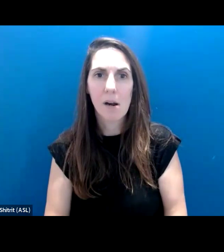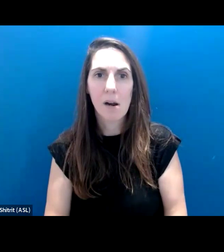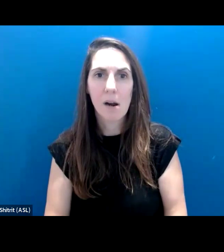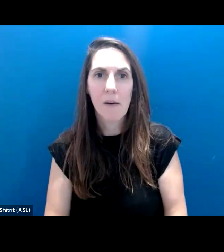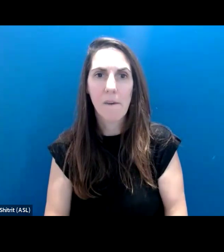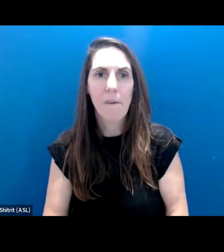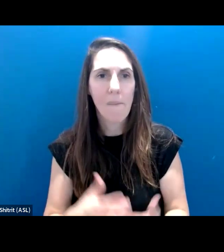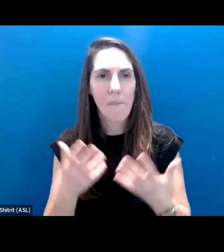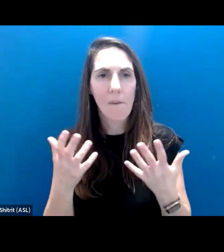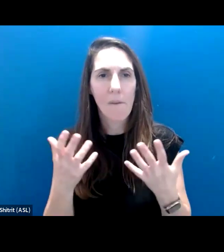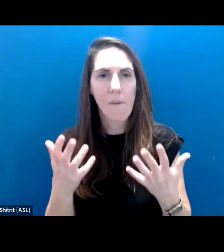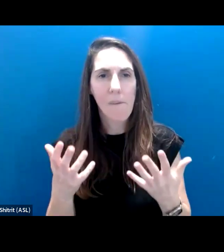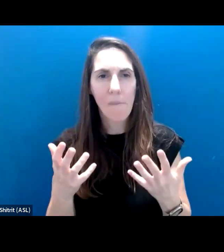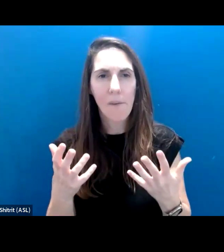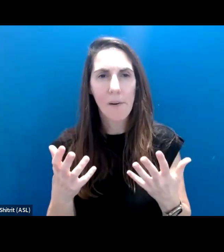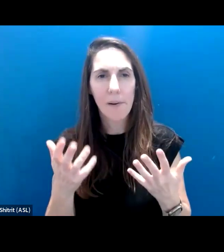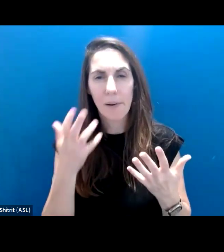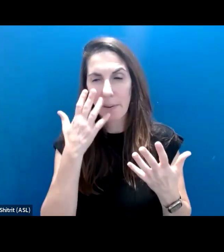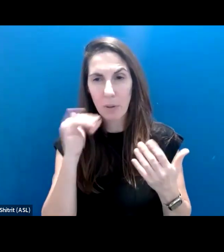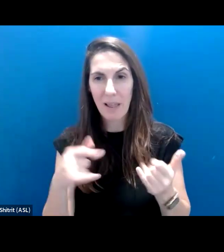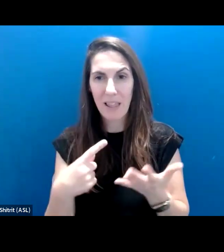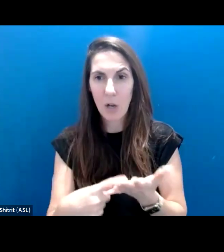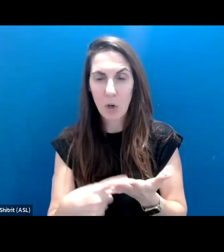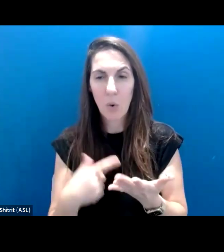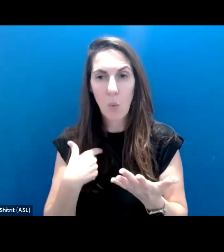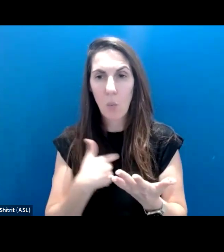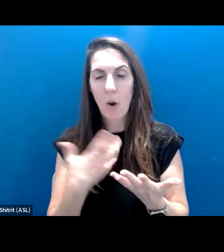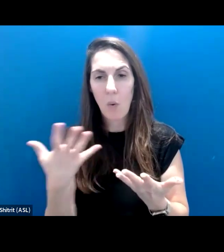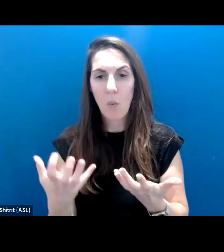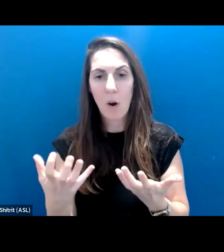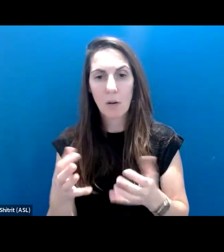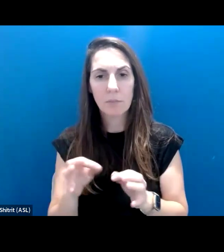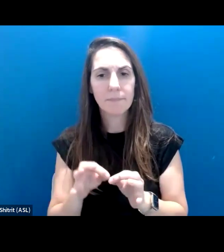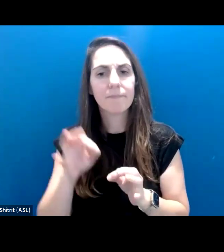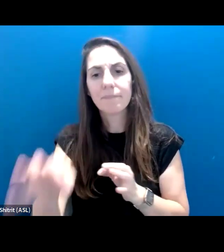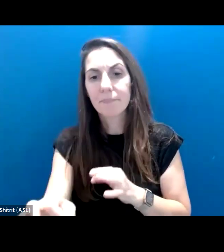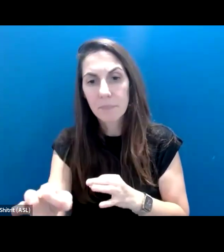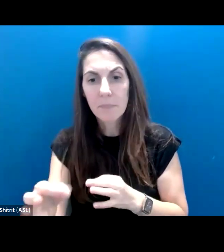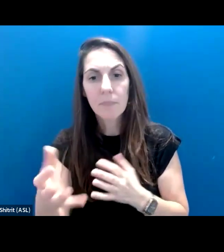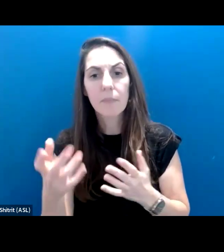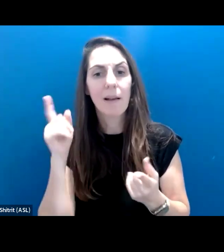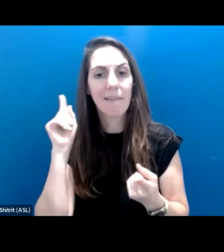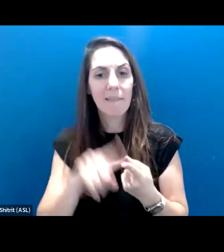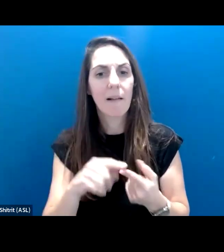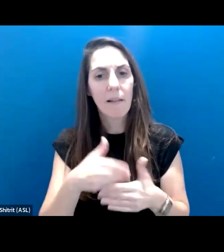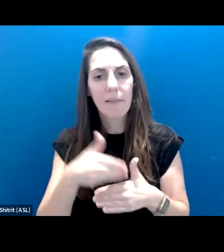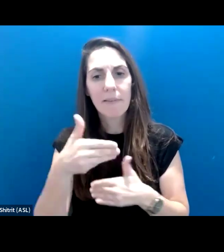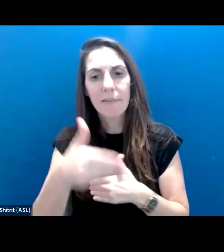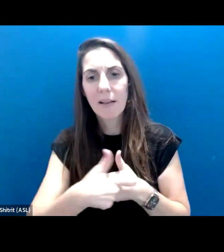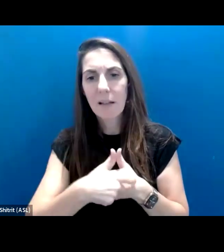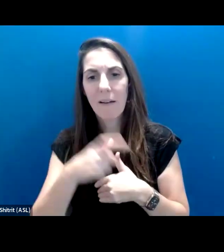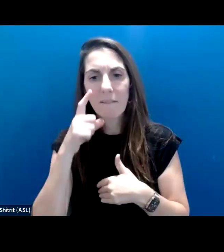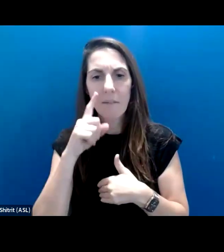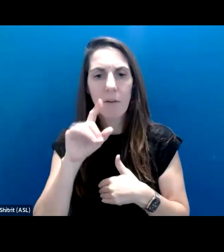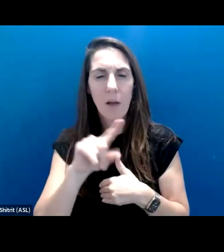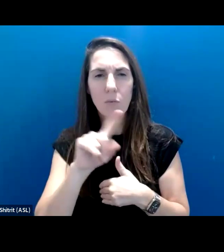Why don't, in light of the conversation, let's defer. Unless folks disagree, we can defer until next time. The question, no,